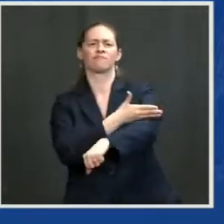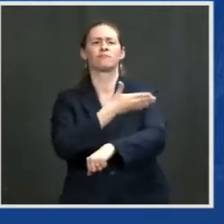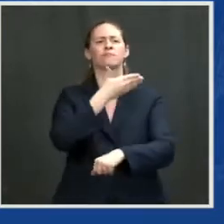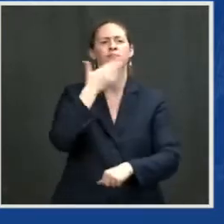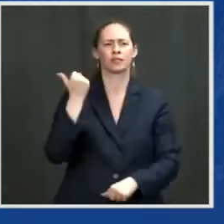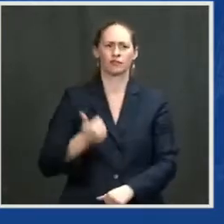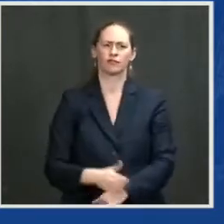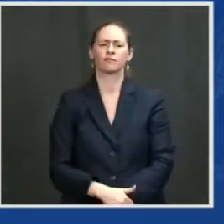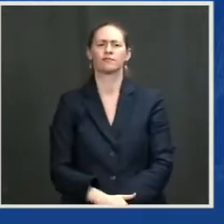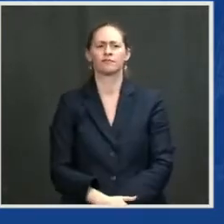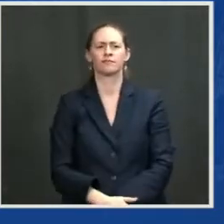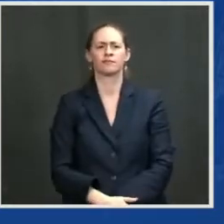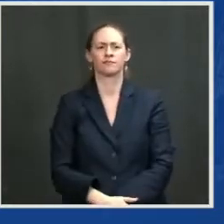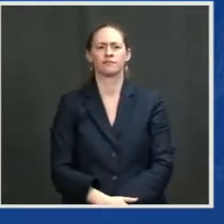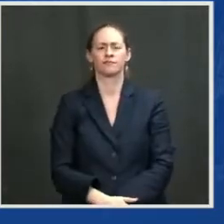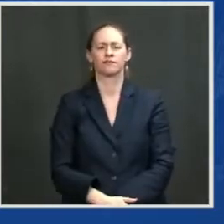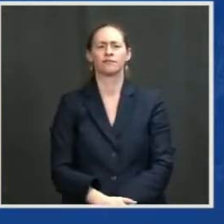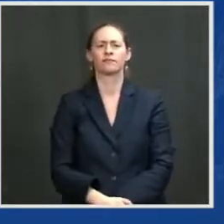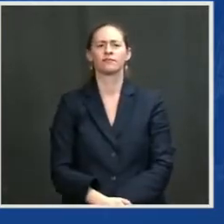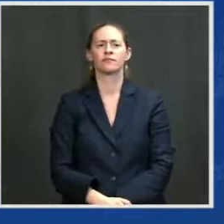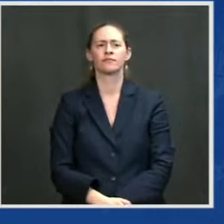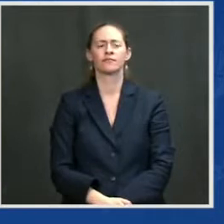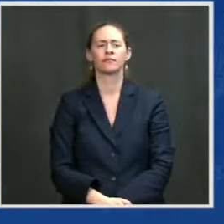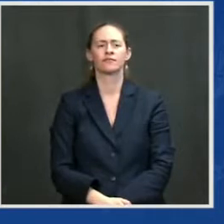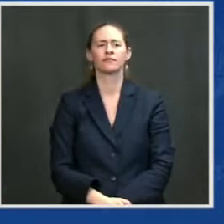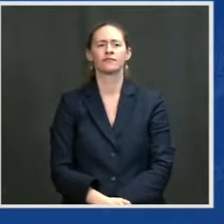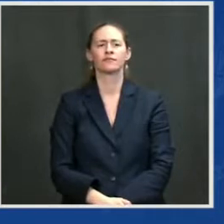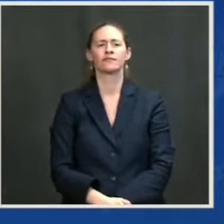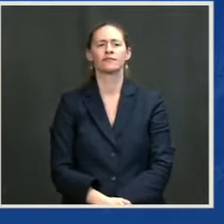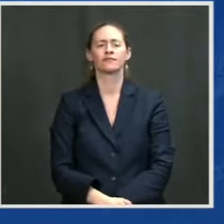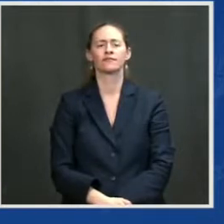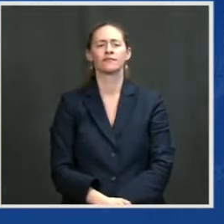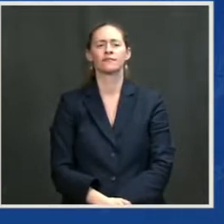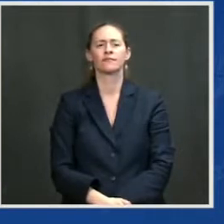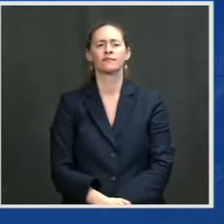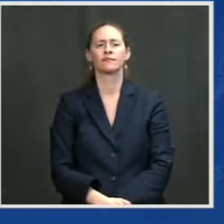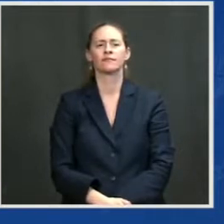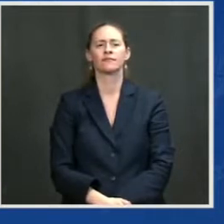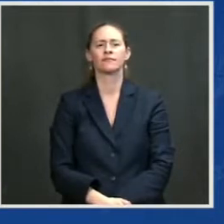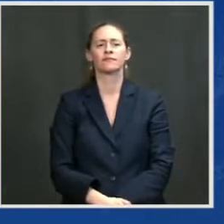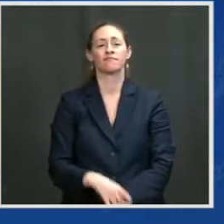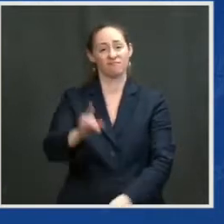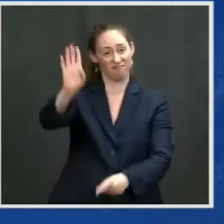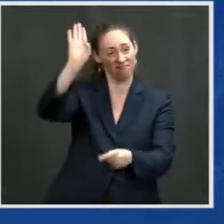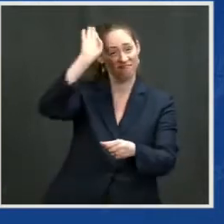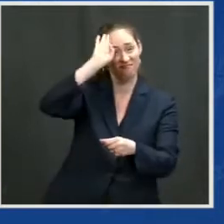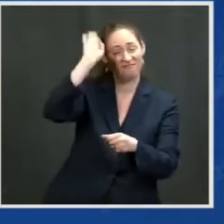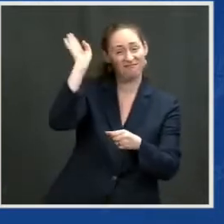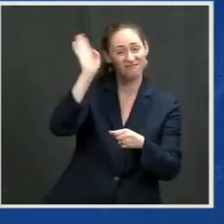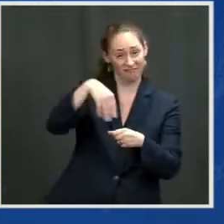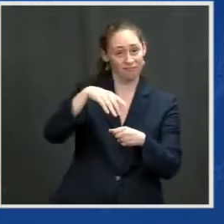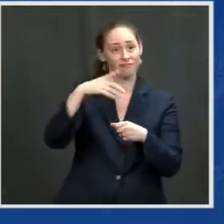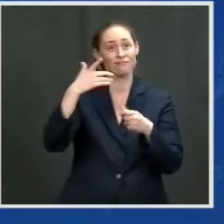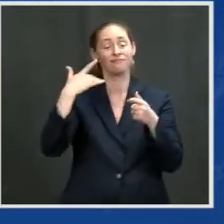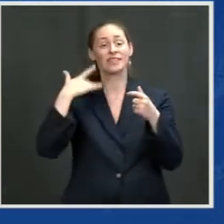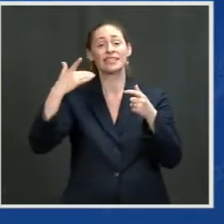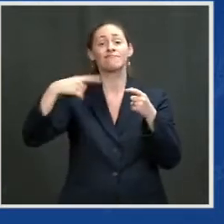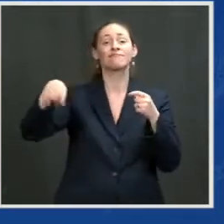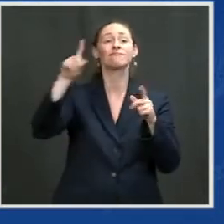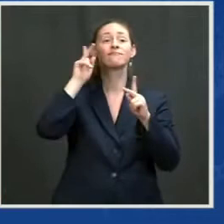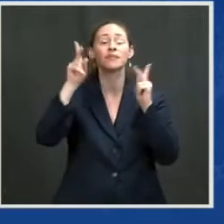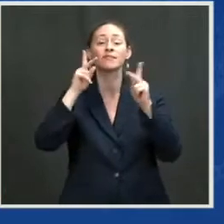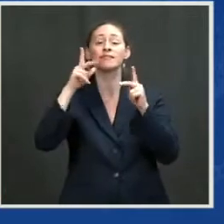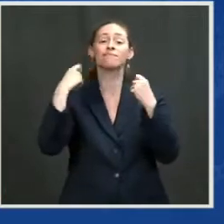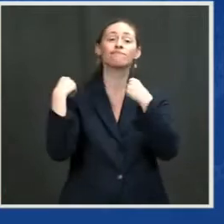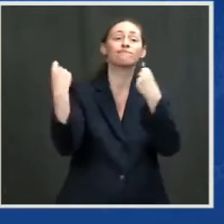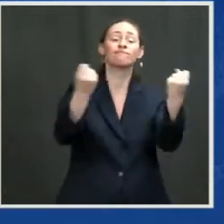Typical American pays, I know this is going to sound wonky, but it's real and it affects ordinary Americans' lives like the neighborhoods I come from.